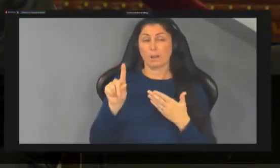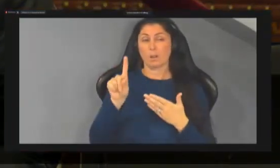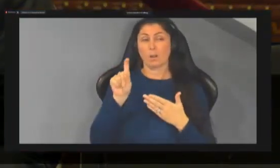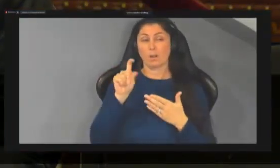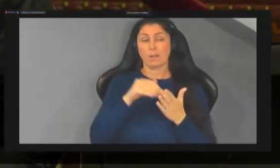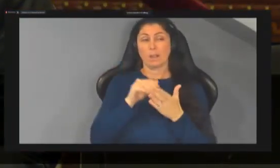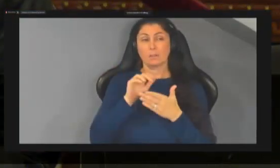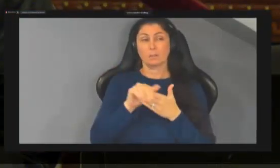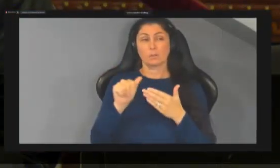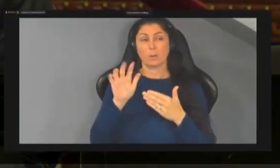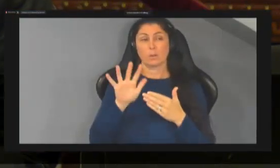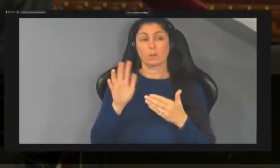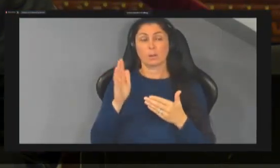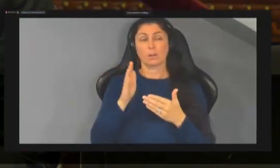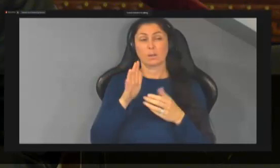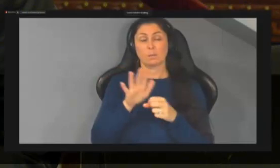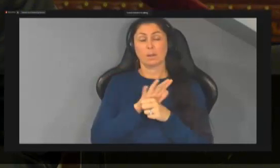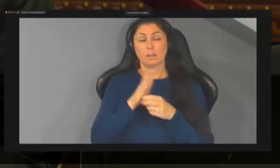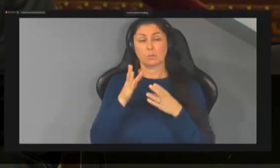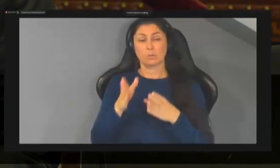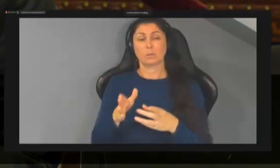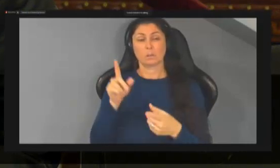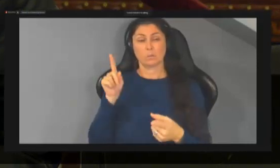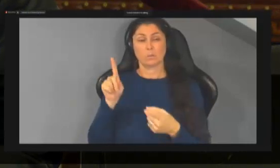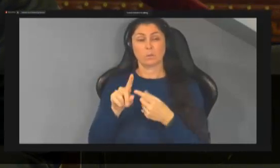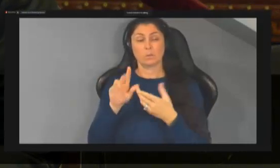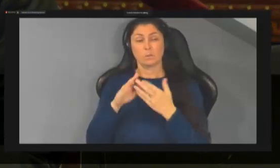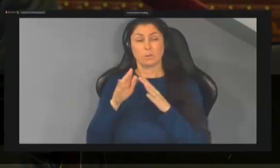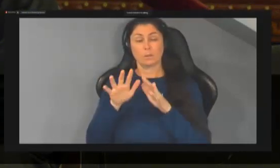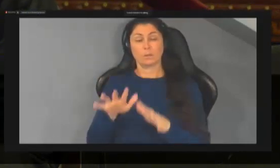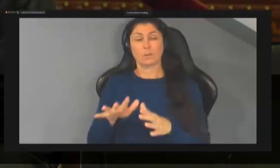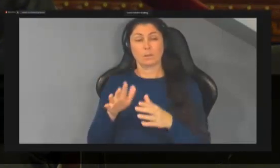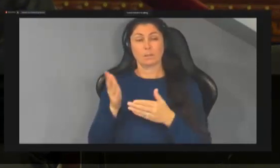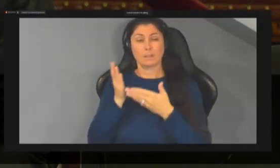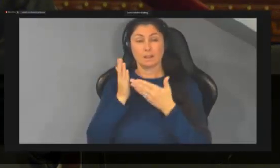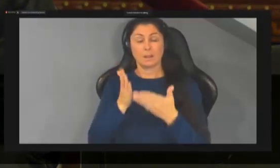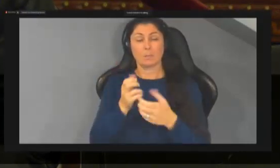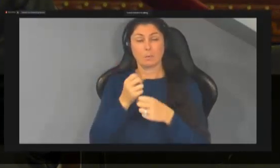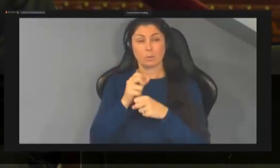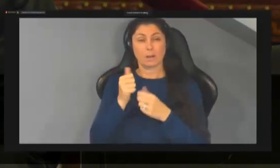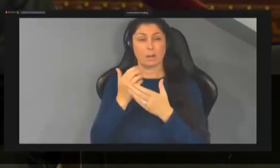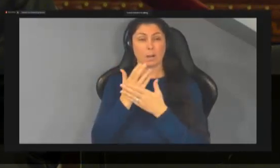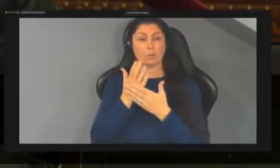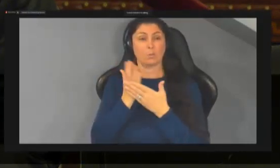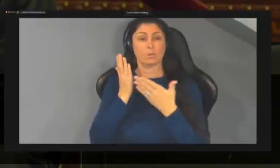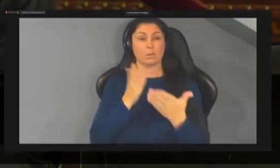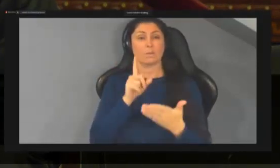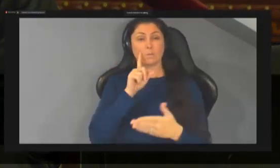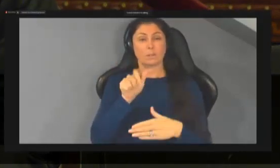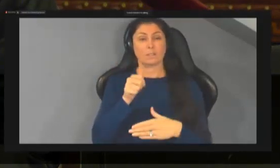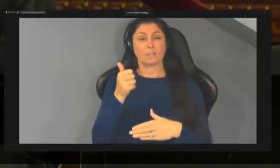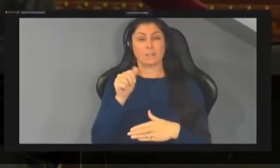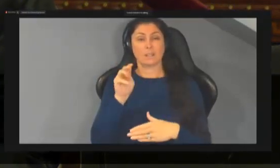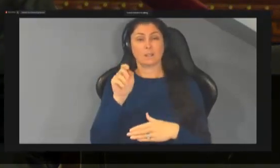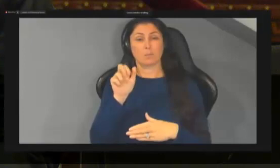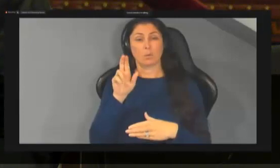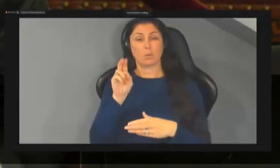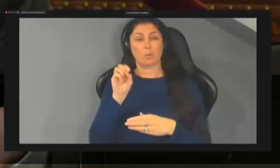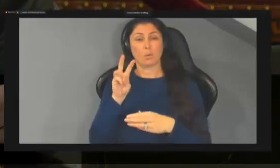within Complete Streets by reducing the neighborhood traffic calming deliverable and creating a new deliverable for 10th and Mural traffic calming